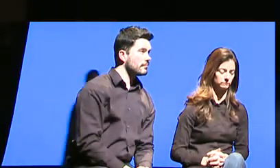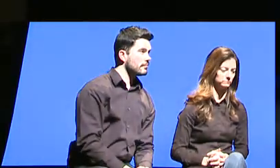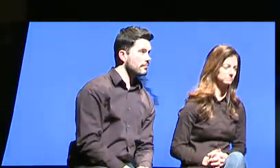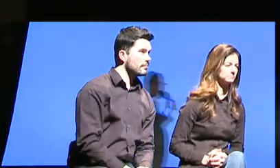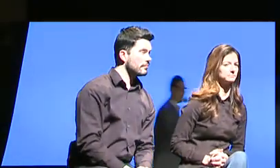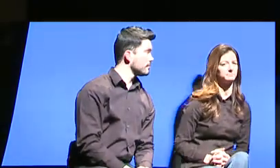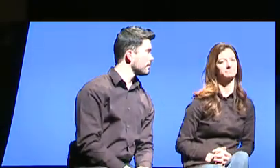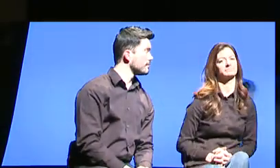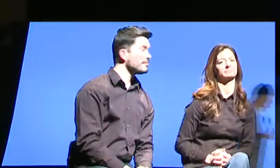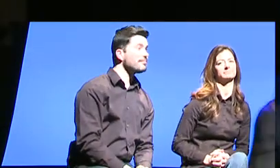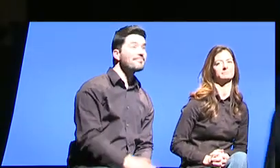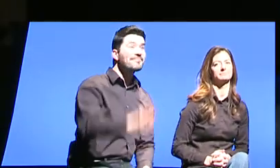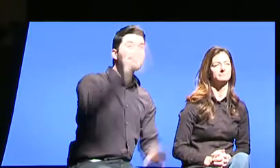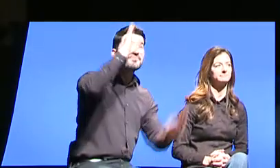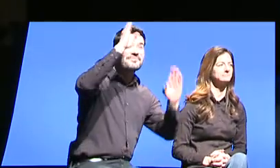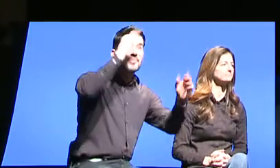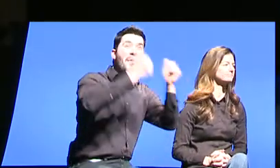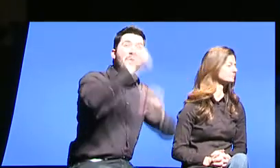Hi, everybody.